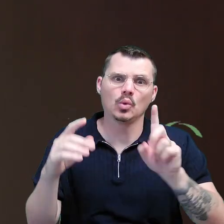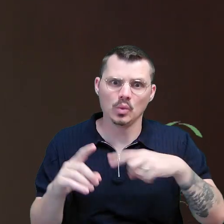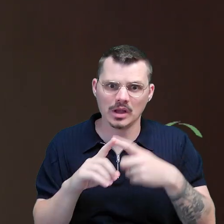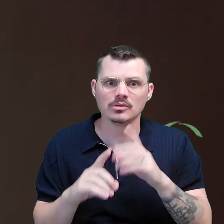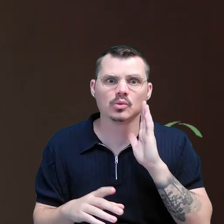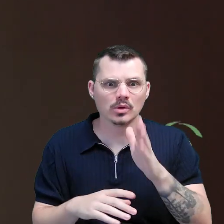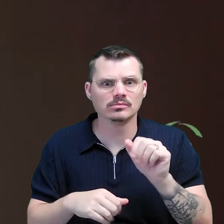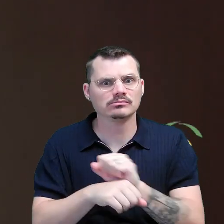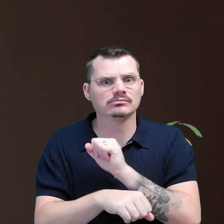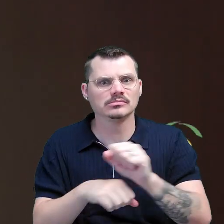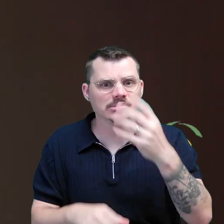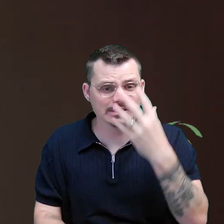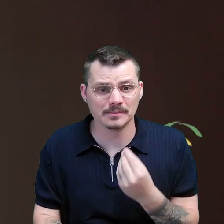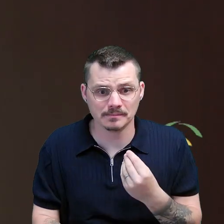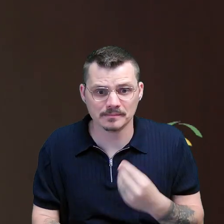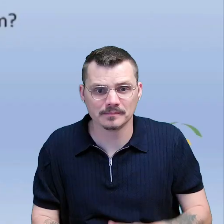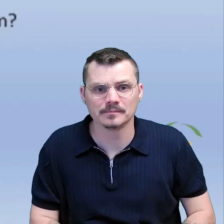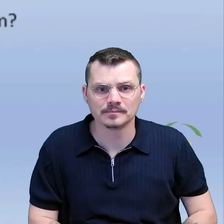sleep.